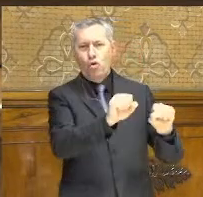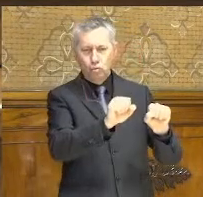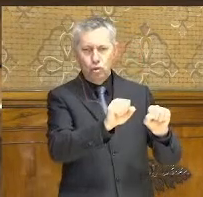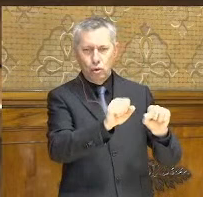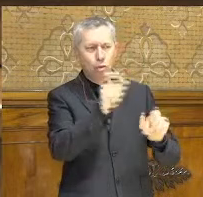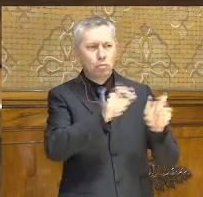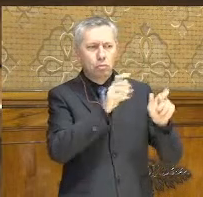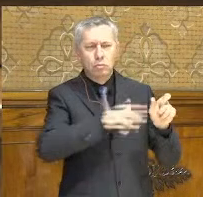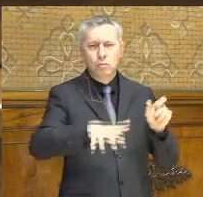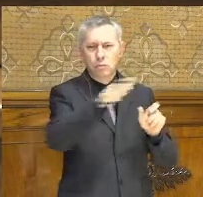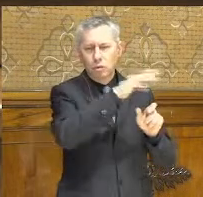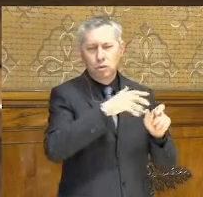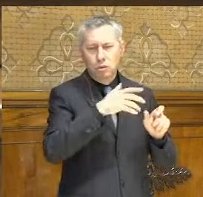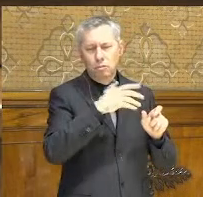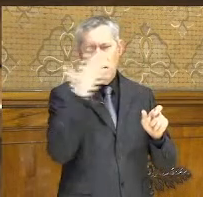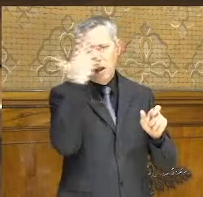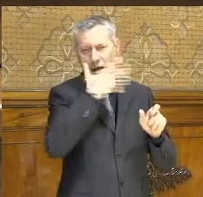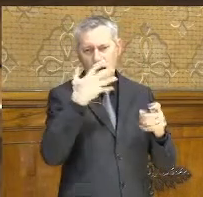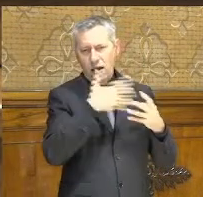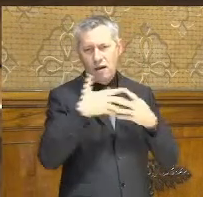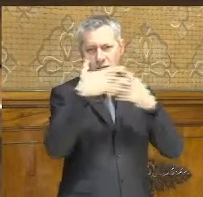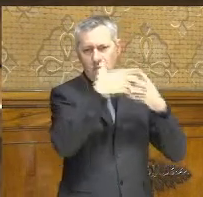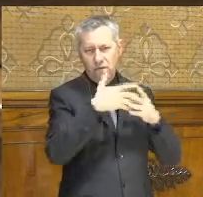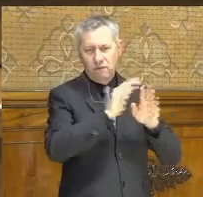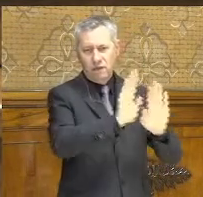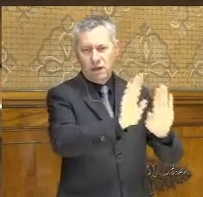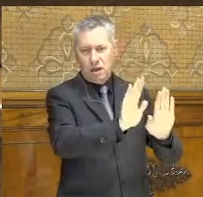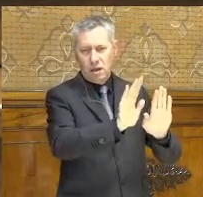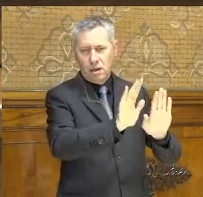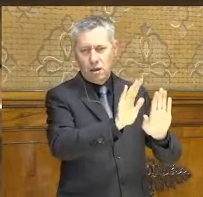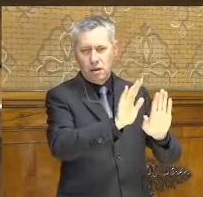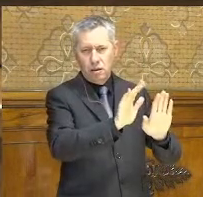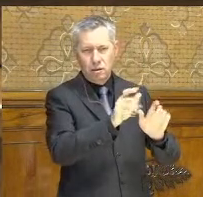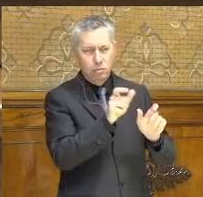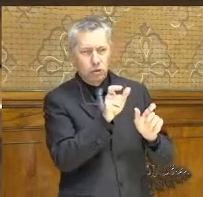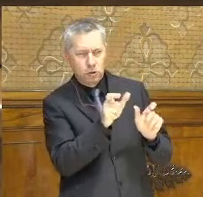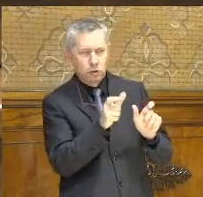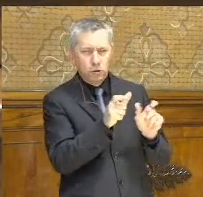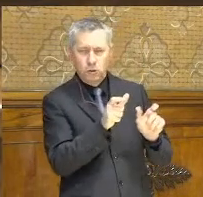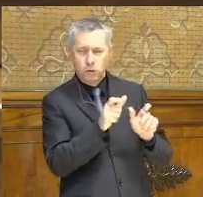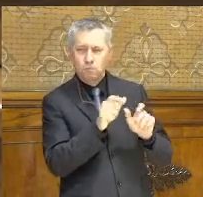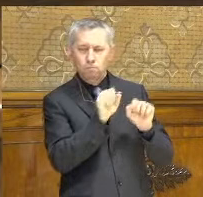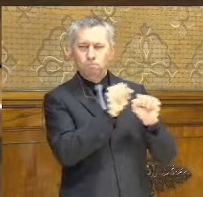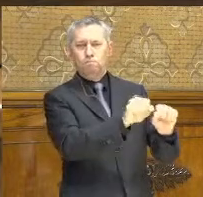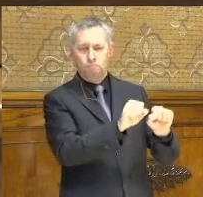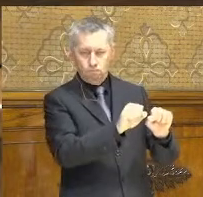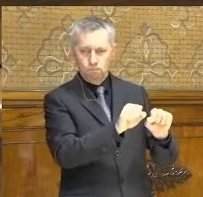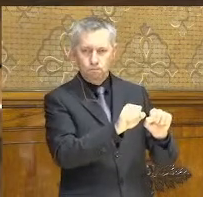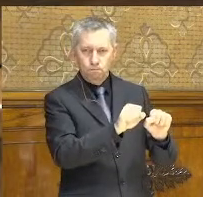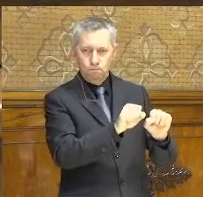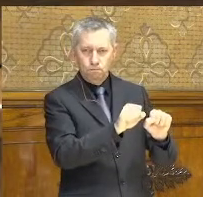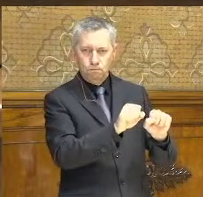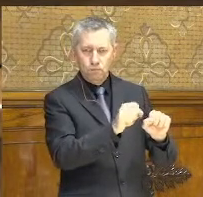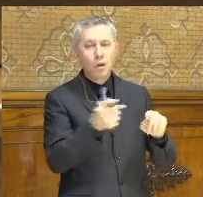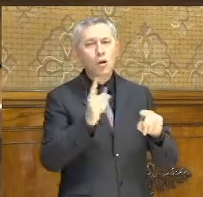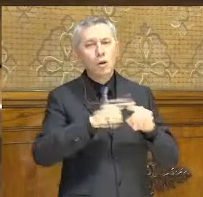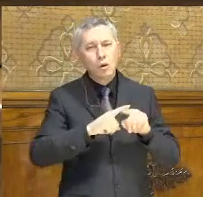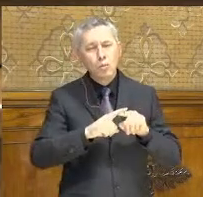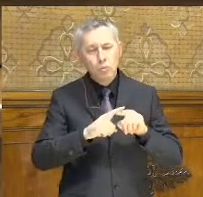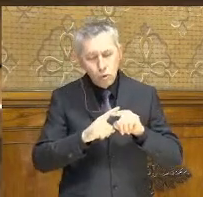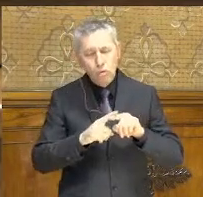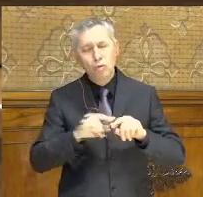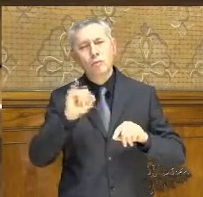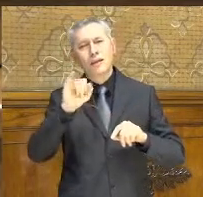Floyd dies in Minneapolis on a street corner. And then in Iraq, people are